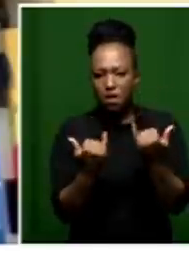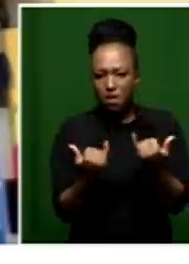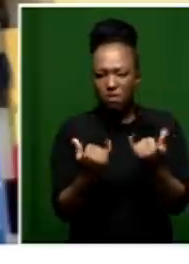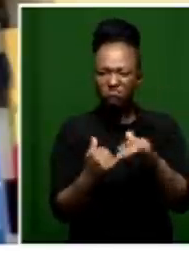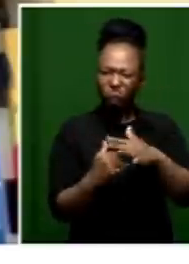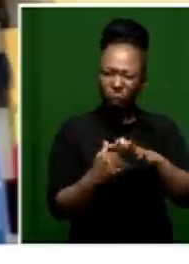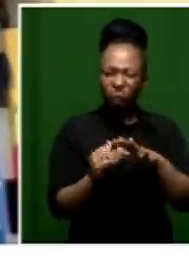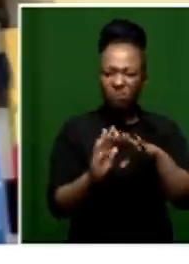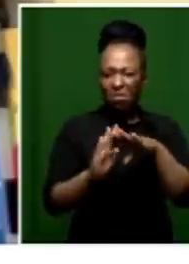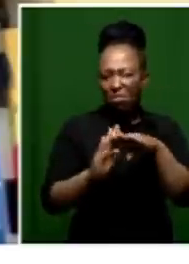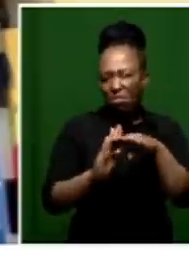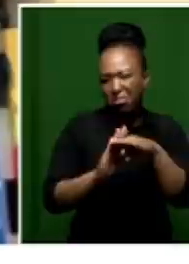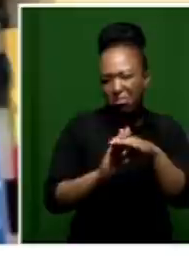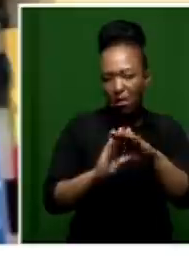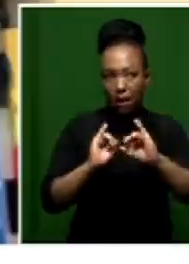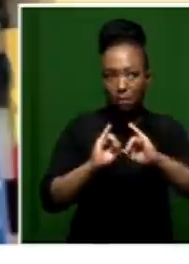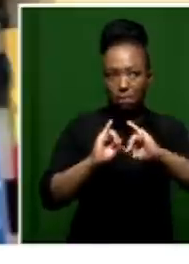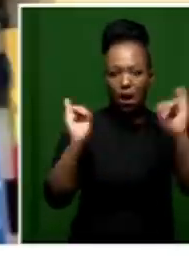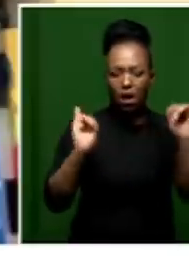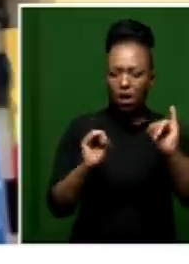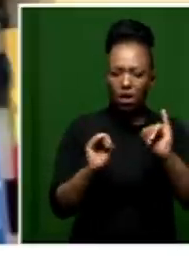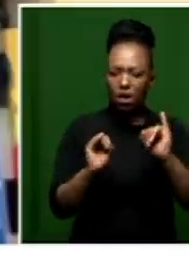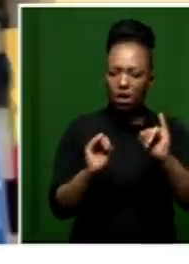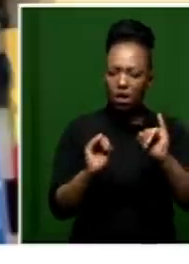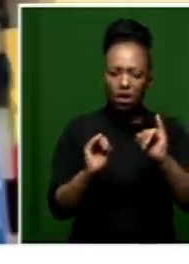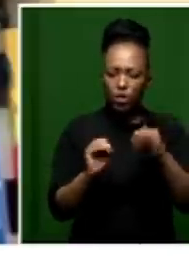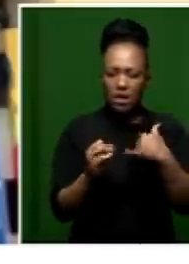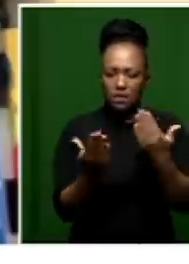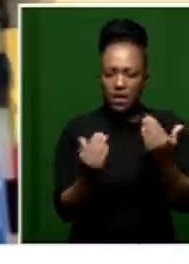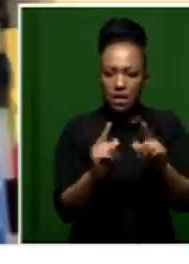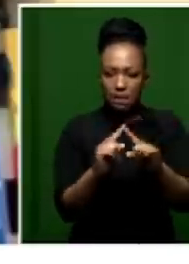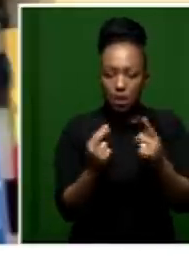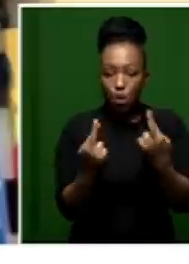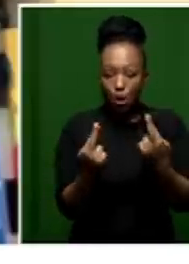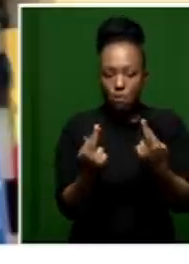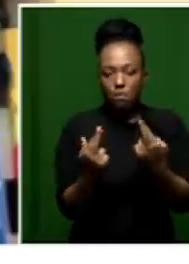milder fourth wave, and I really hope that still happen.